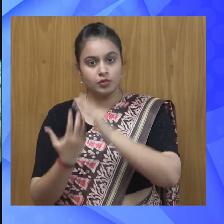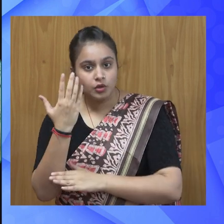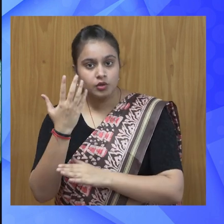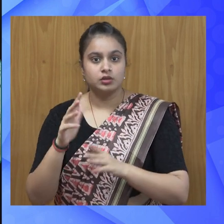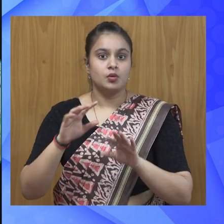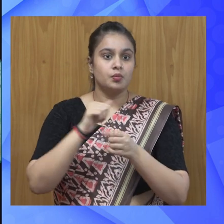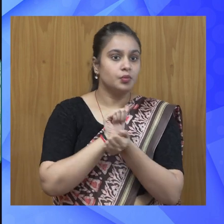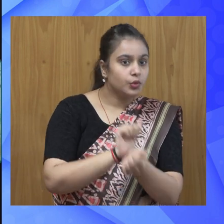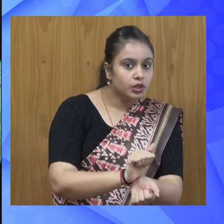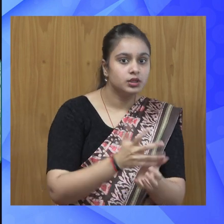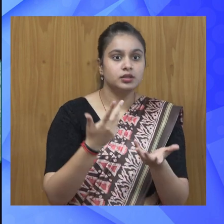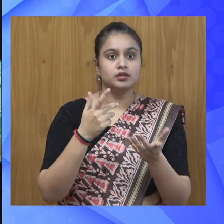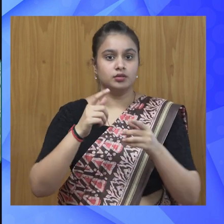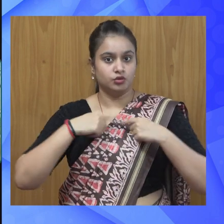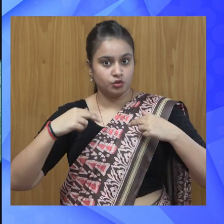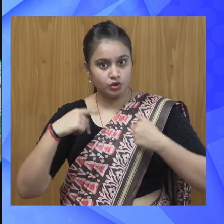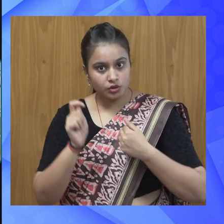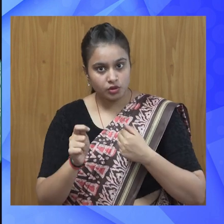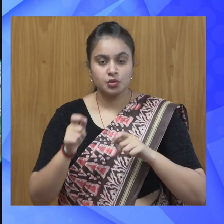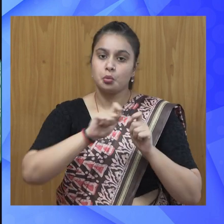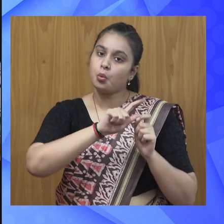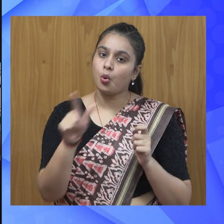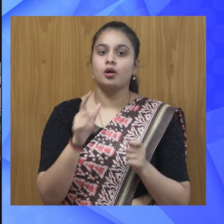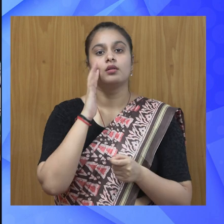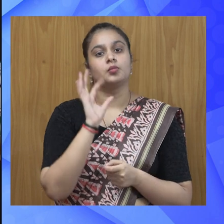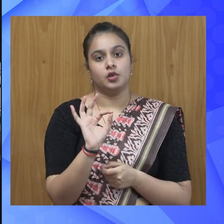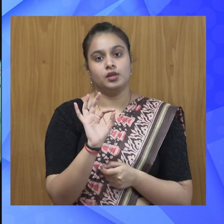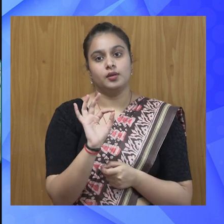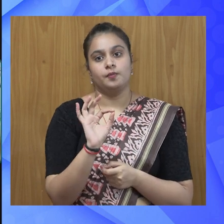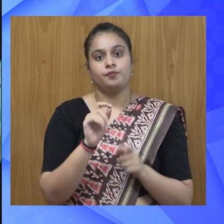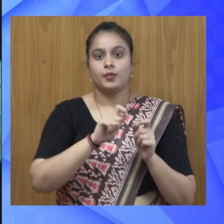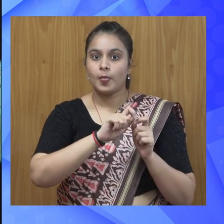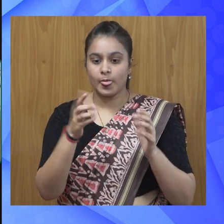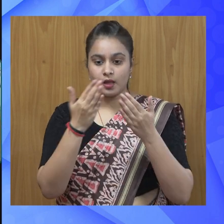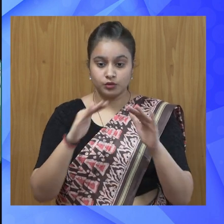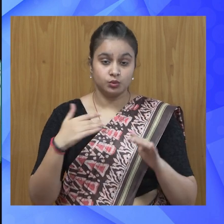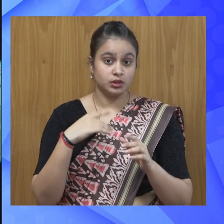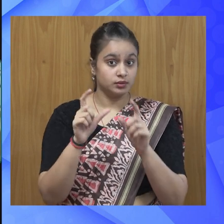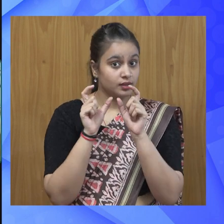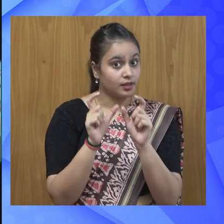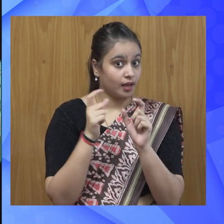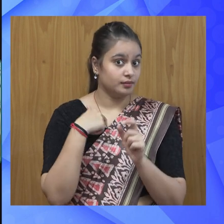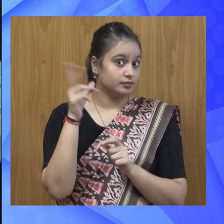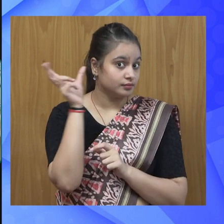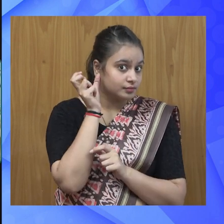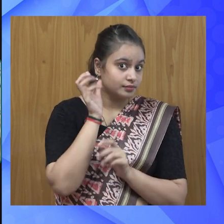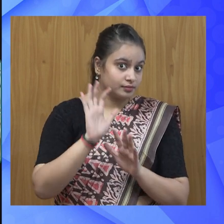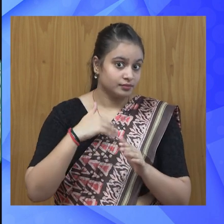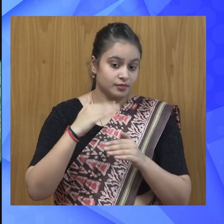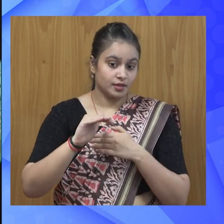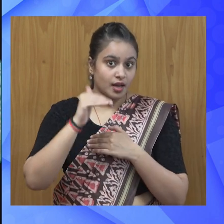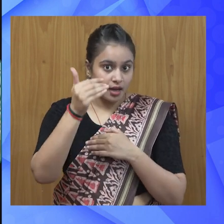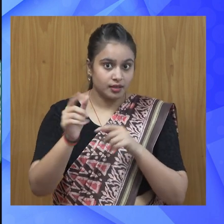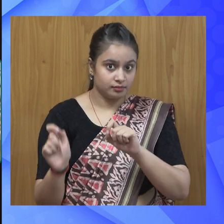the police, the judiciary, everything becomes very important. So, aap sab bache bahut dhyan se suniyega because aage jo bhi slides